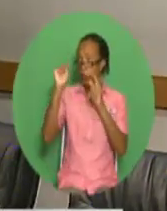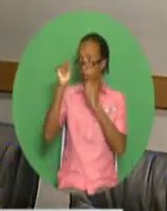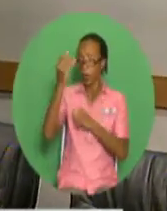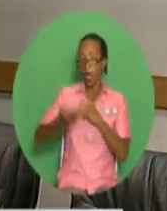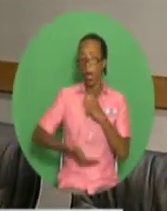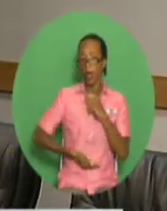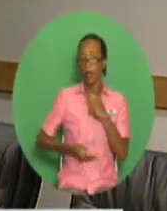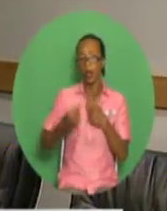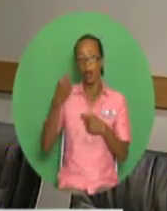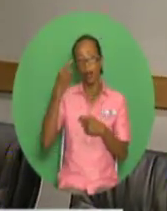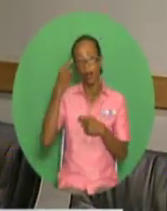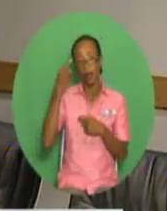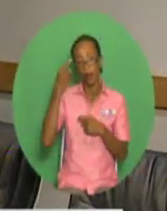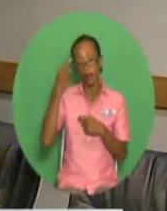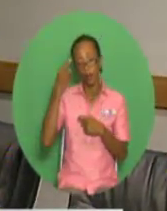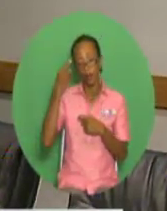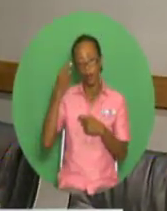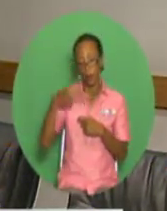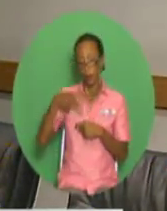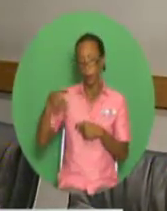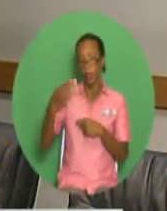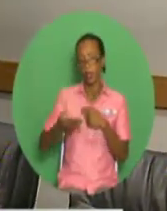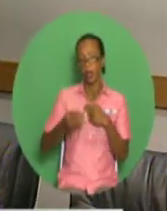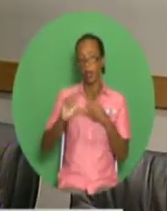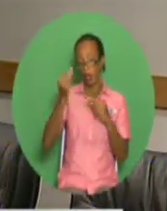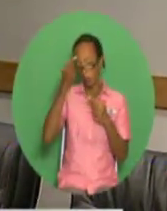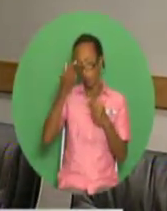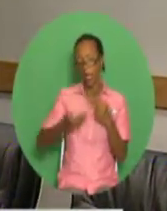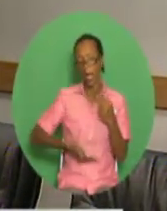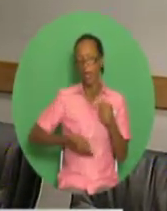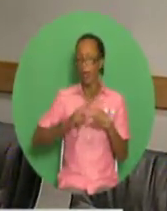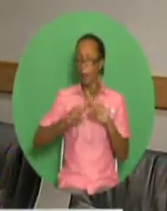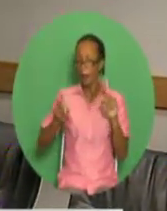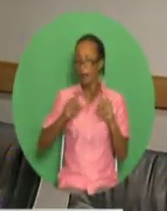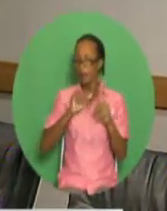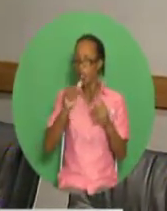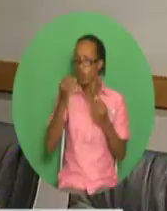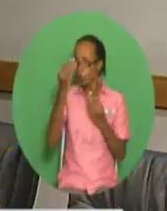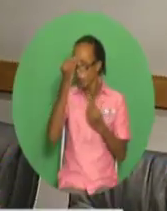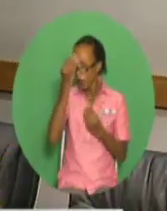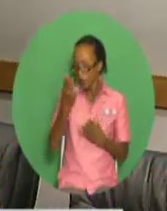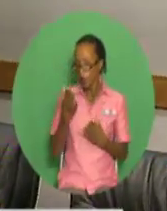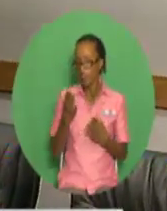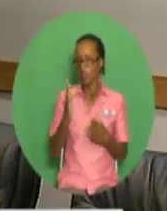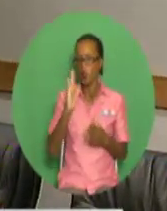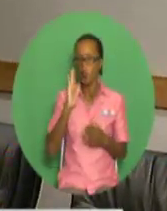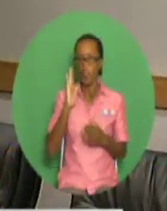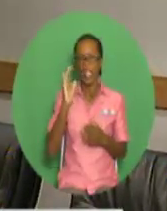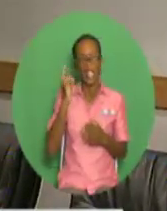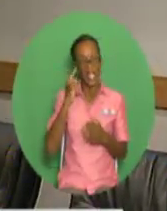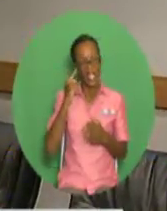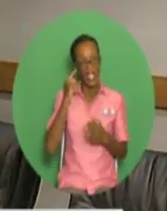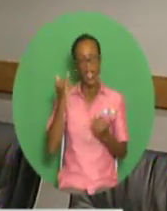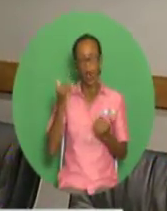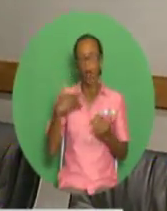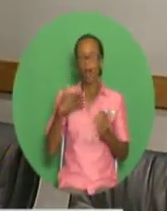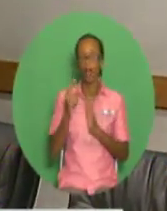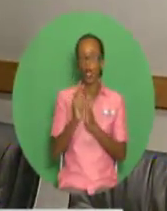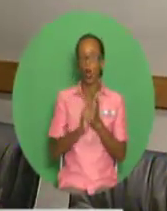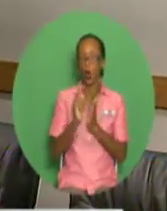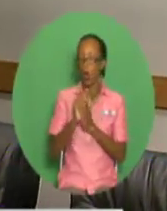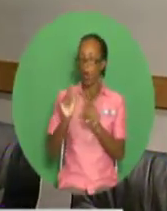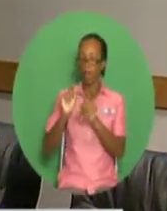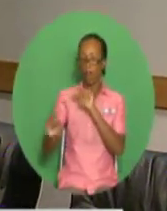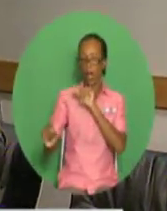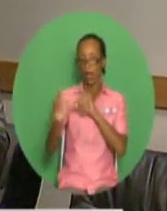Tobago under the last regime. And I don't want to get into the details because here is a lawsuit going on with regards to his